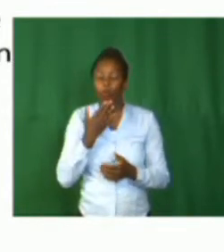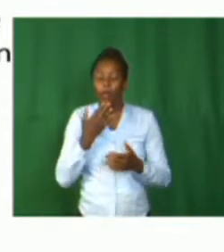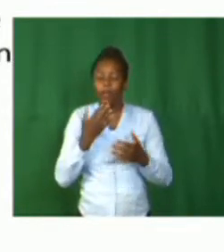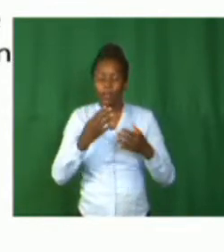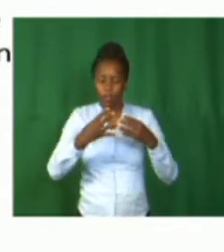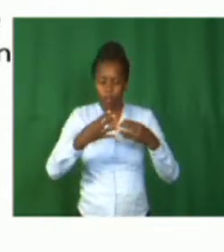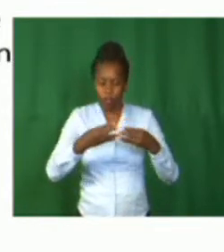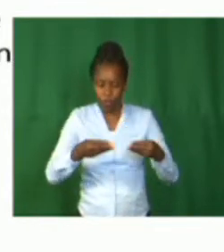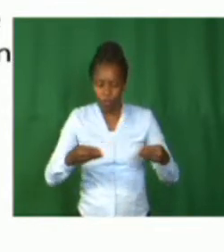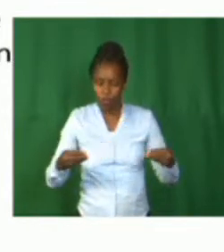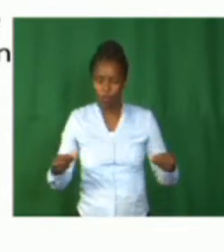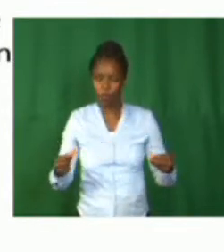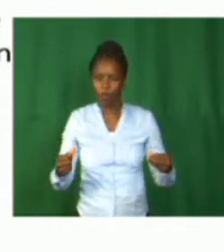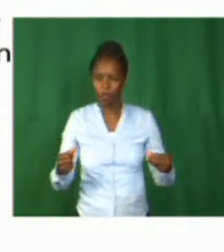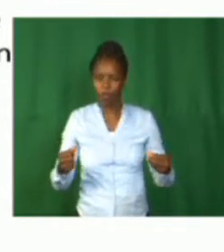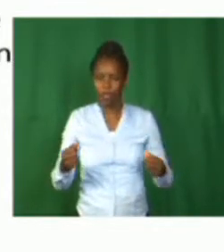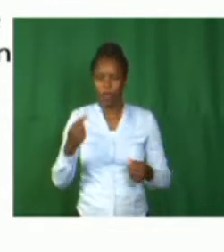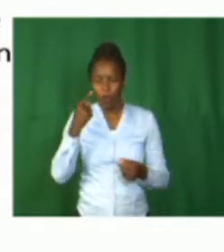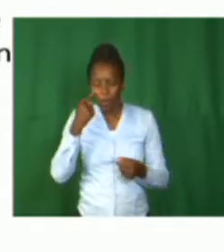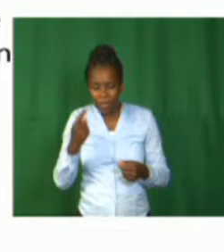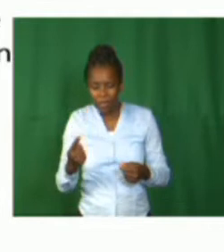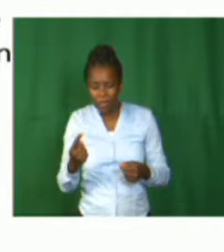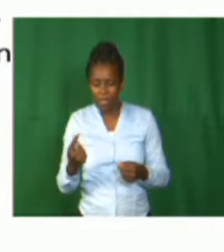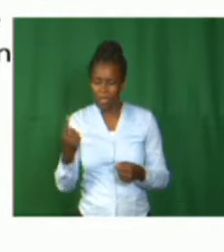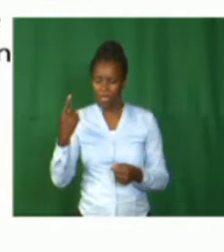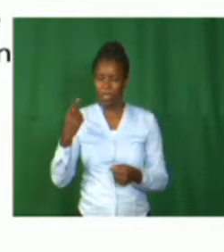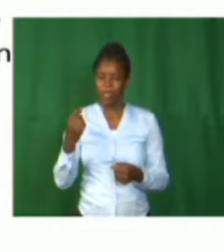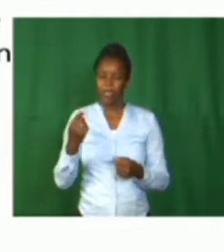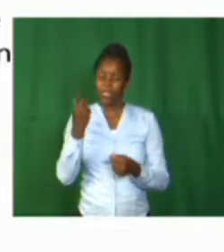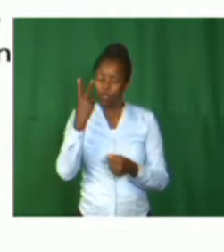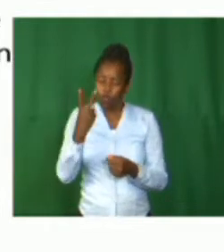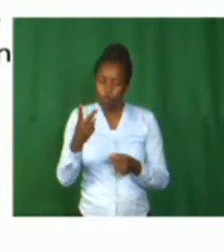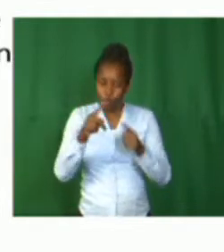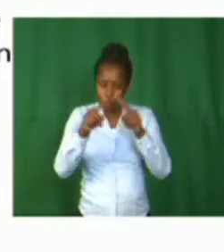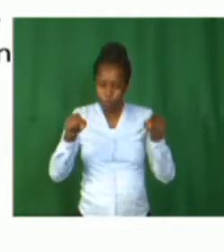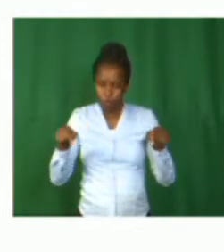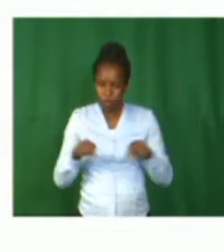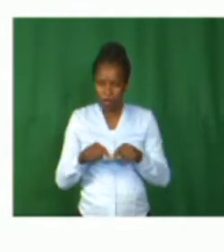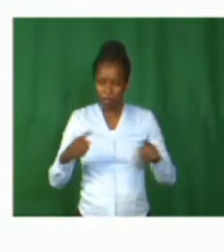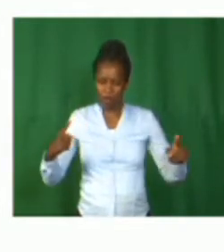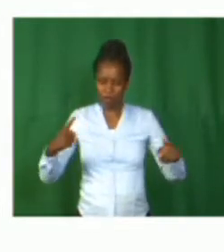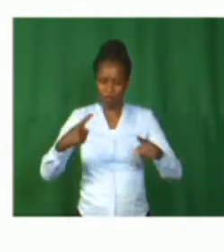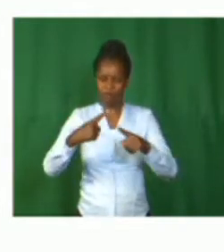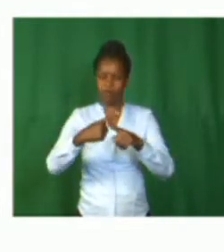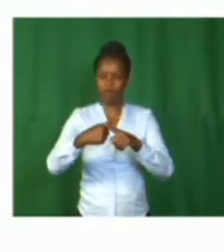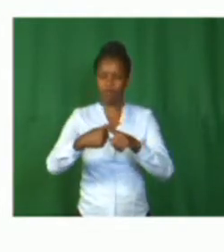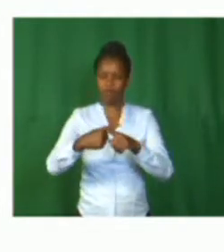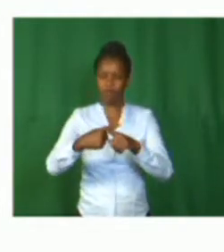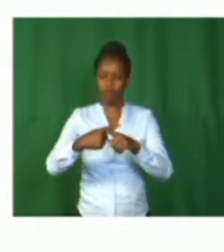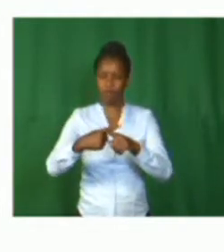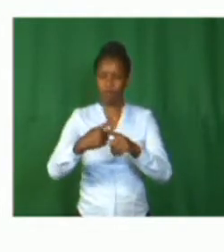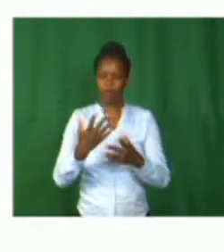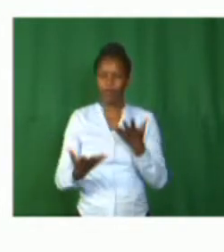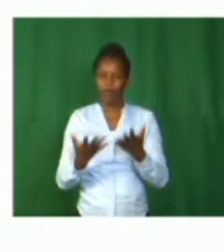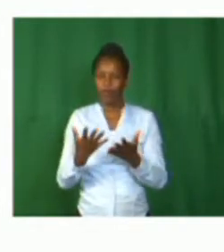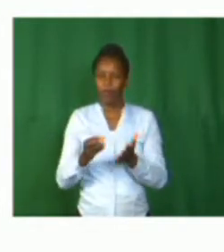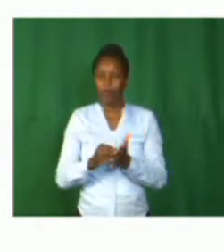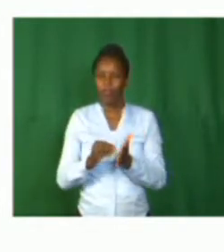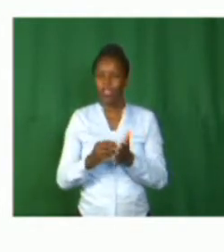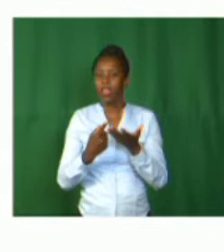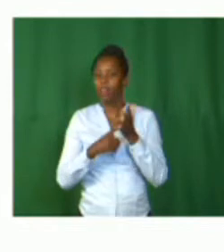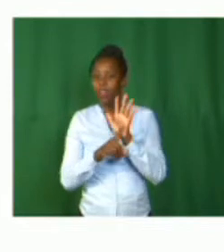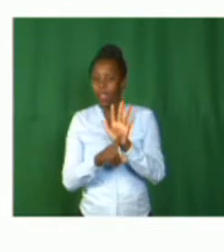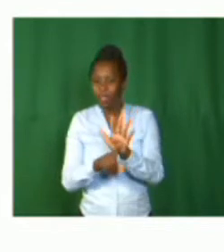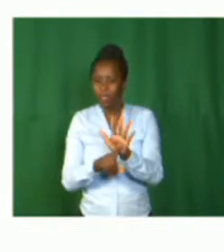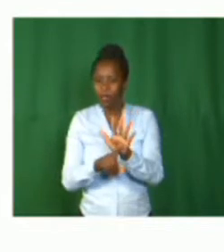equation, we are looking for that x coordinate where the two graphs intersect. Maybe we can look at an example. I think it is a good